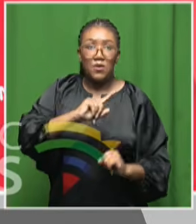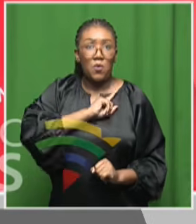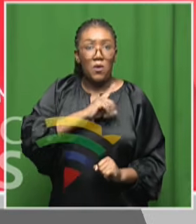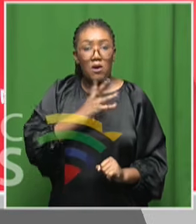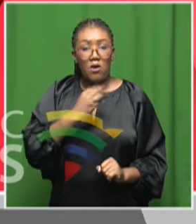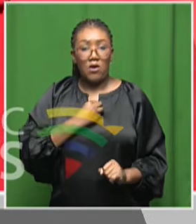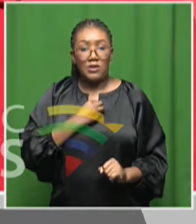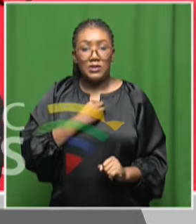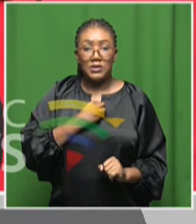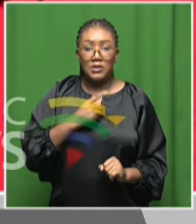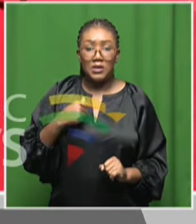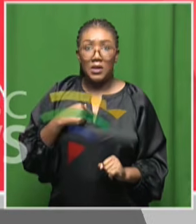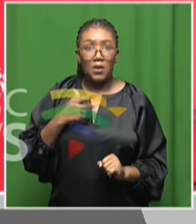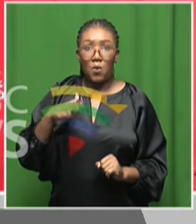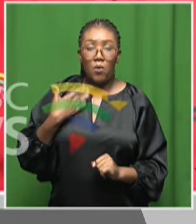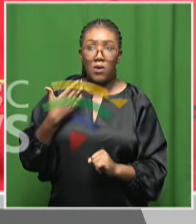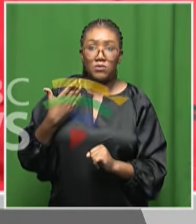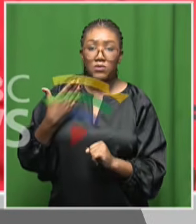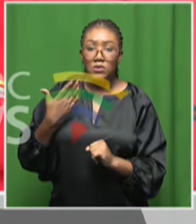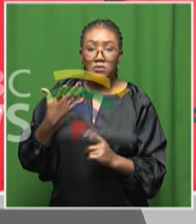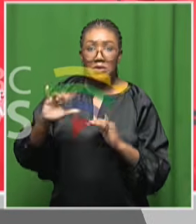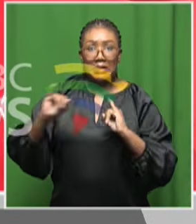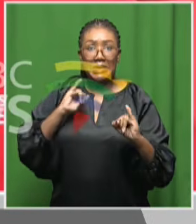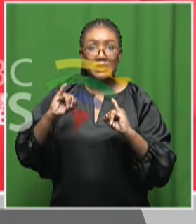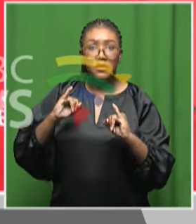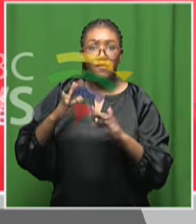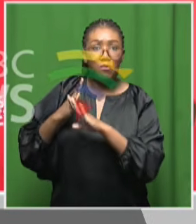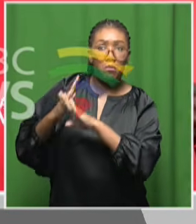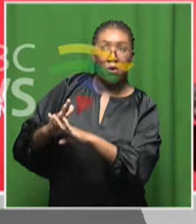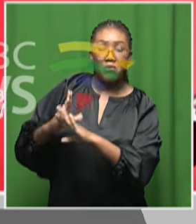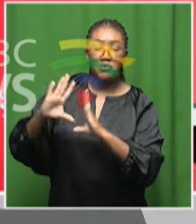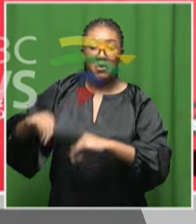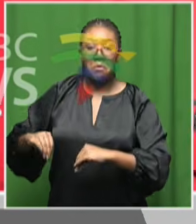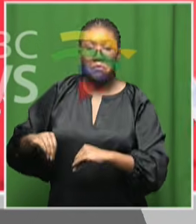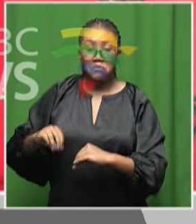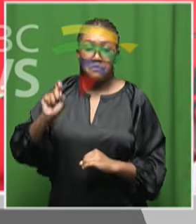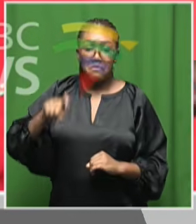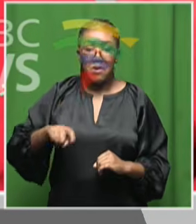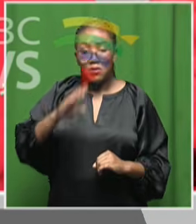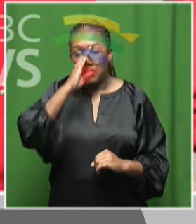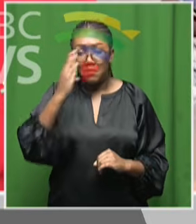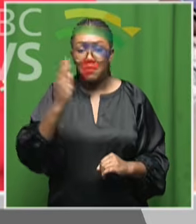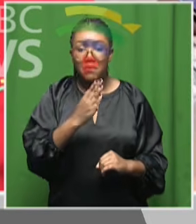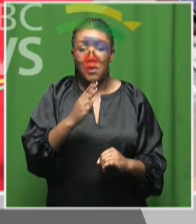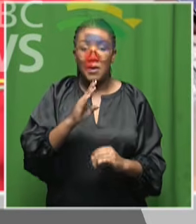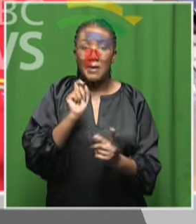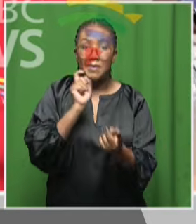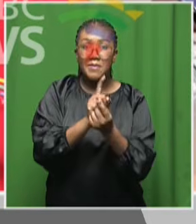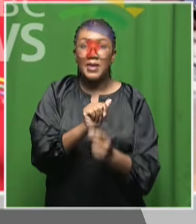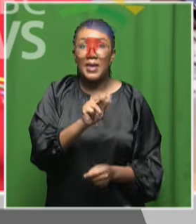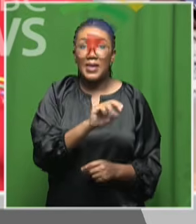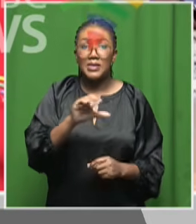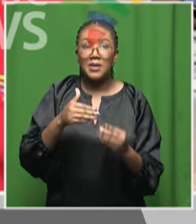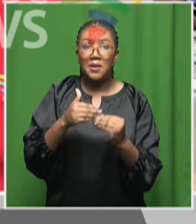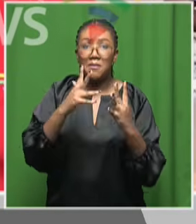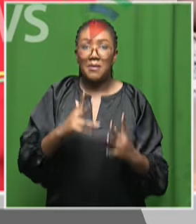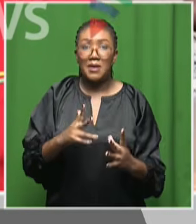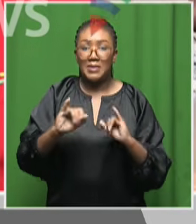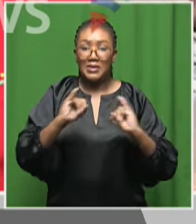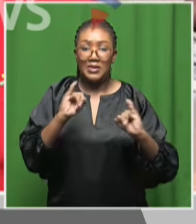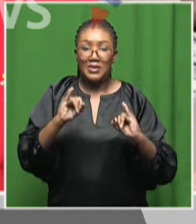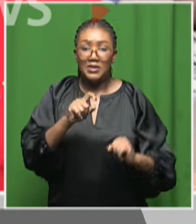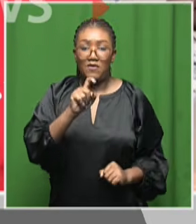and they wanted to stop actually this interview, saying that we were supposed to approach some of them ANC members in order to interview, of